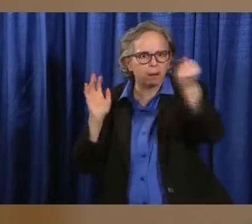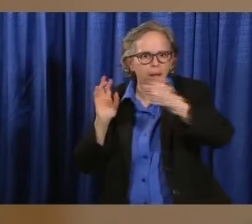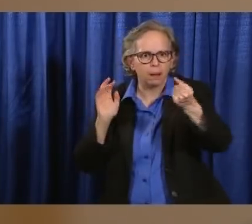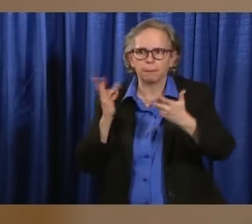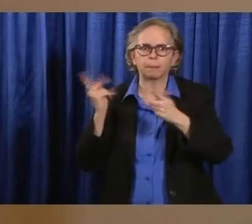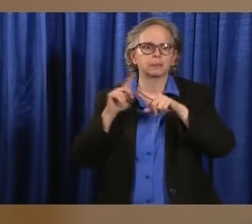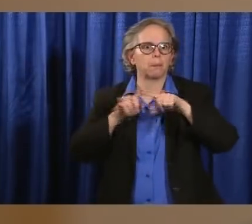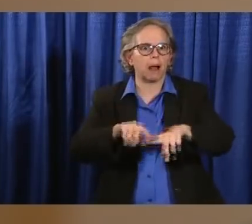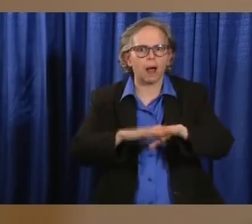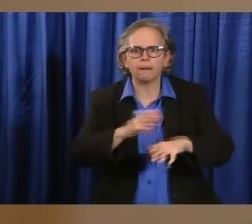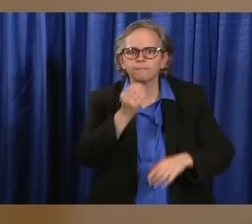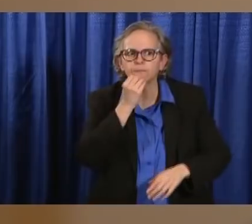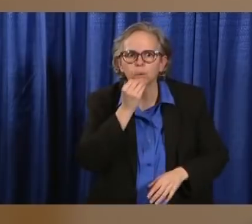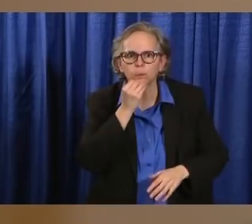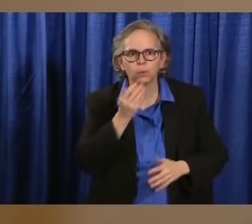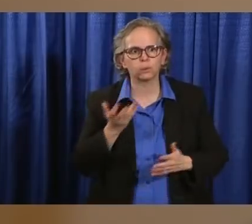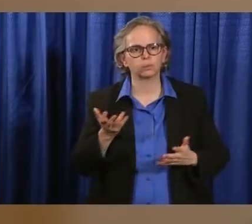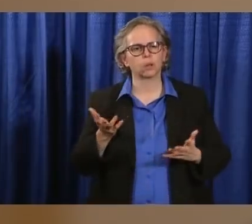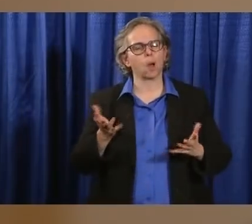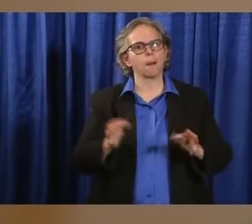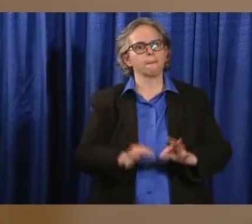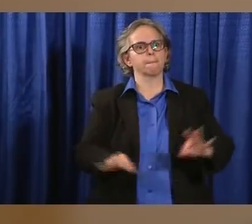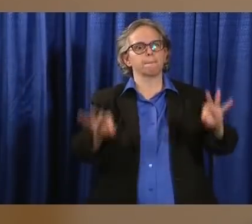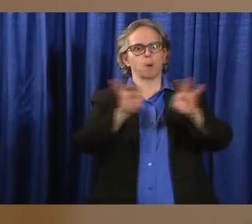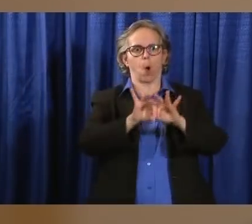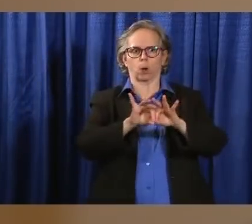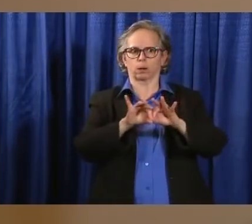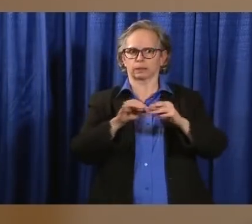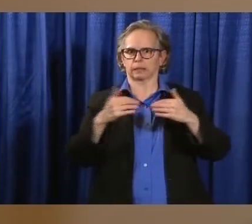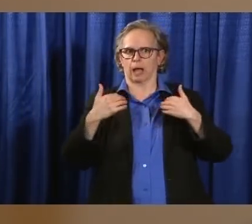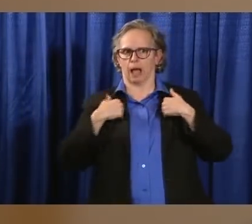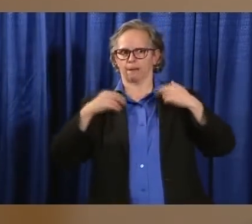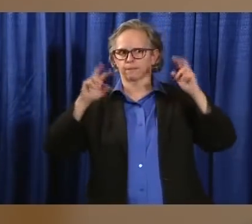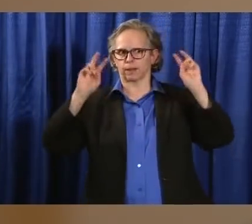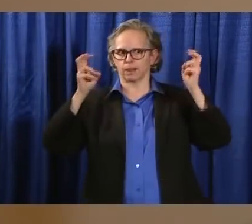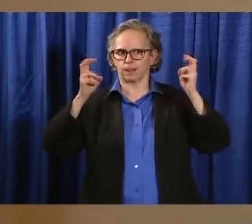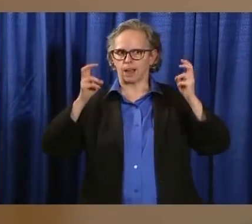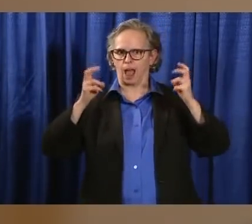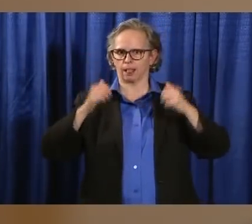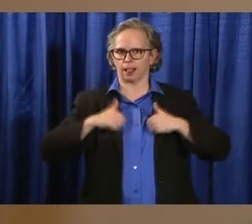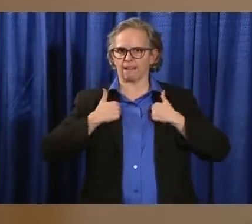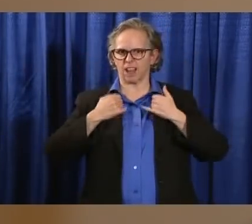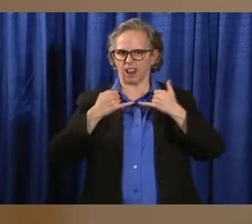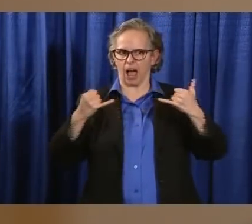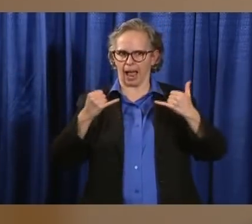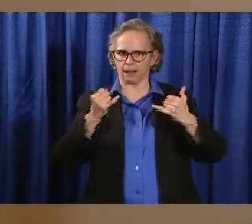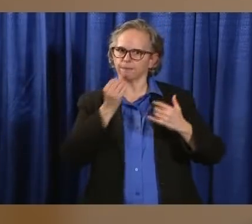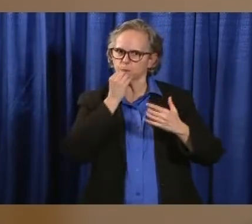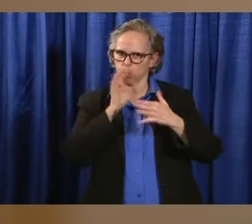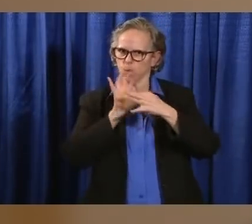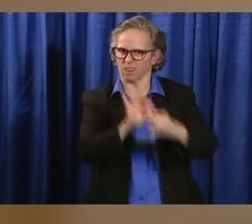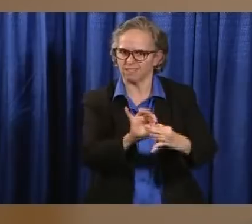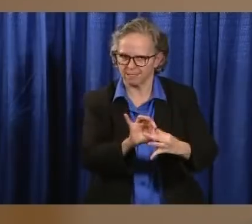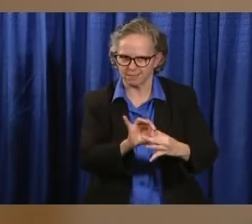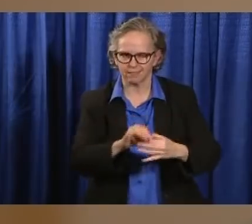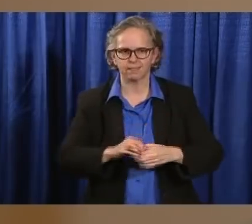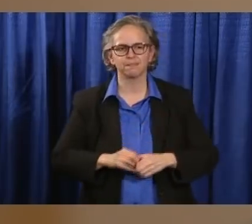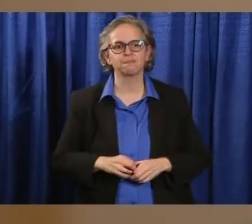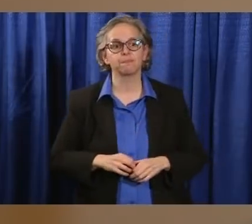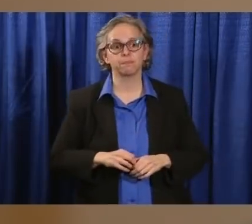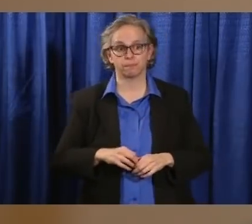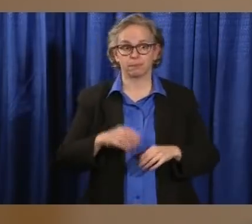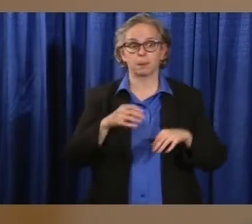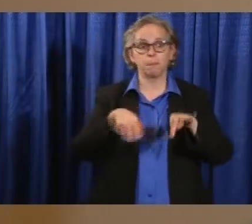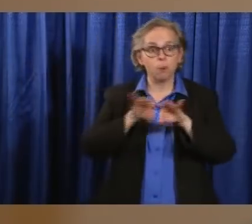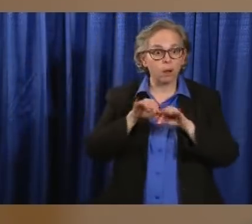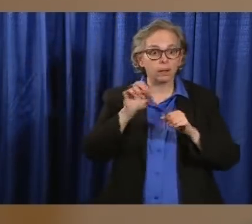really important that we still have that lifeline to the things we need. But some of the simple precautions folks can take, wiping off